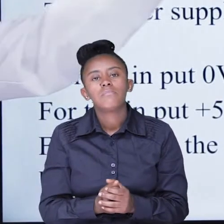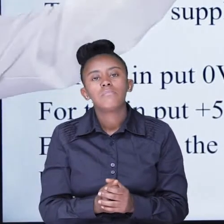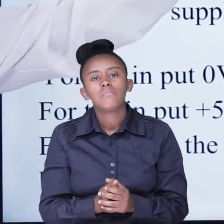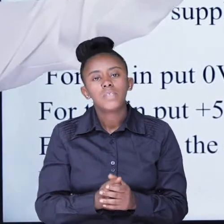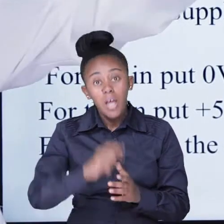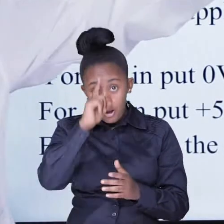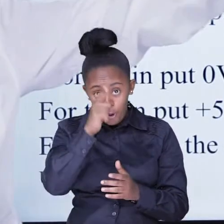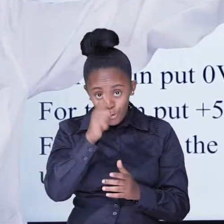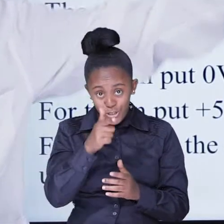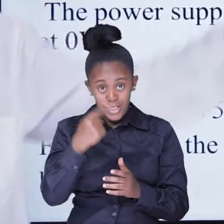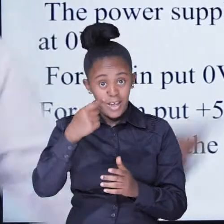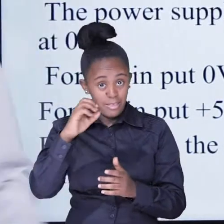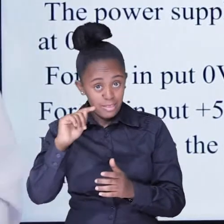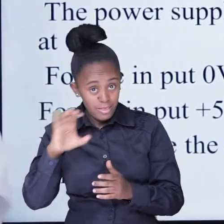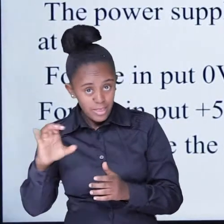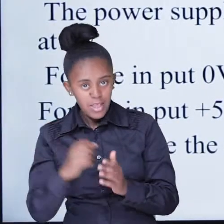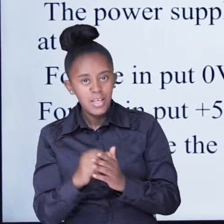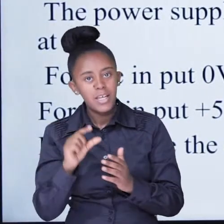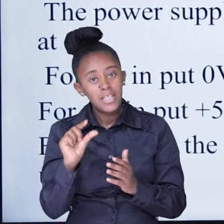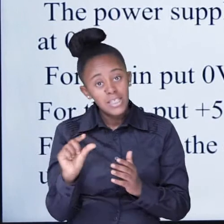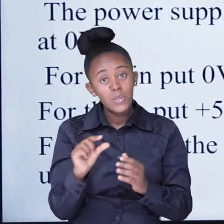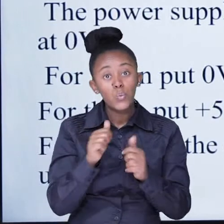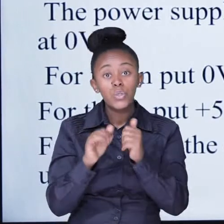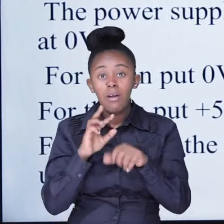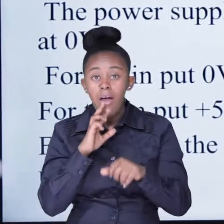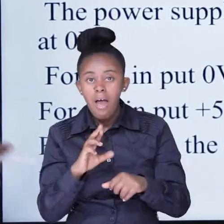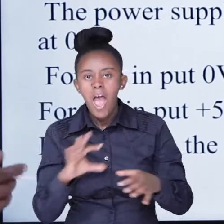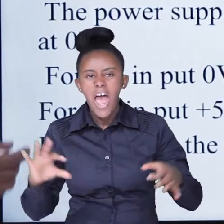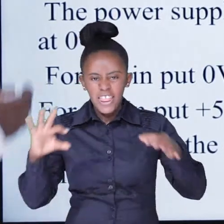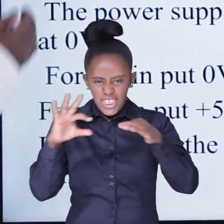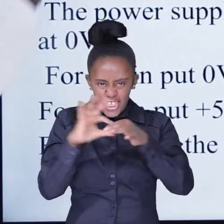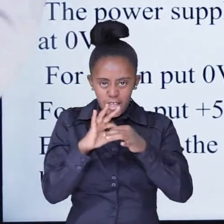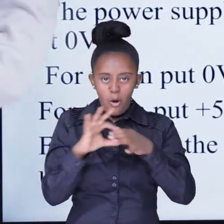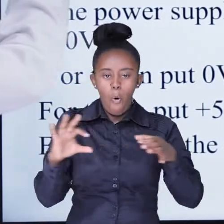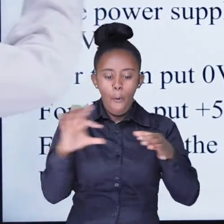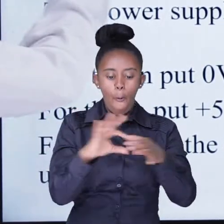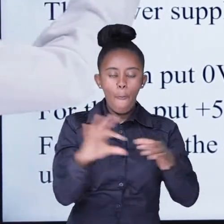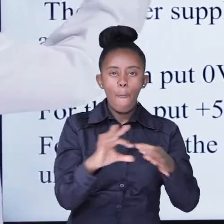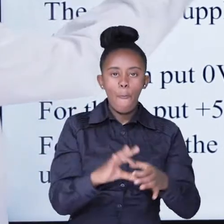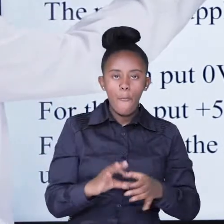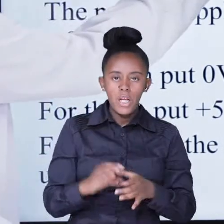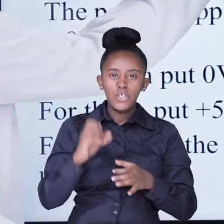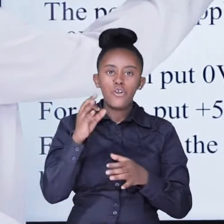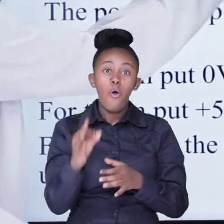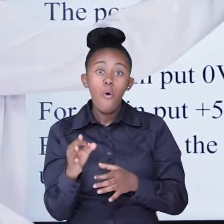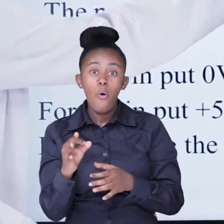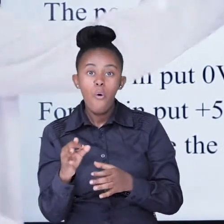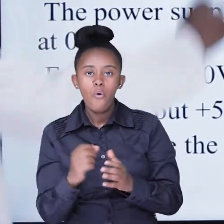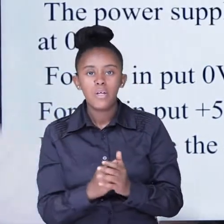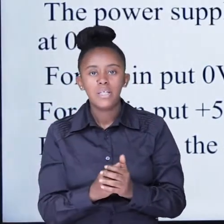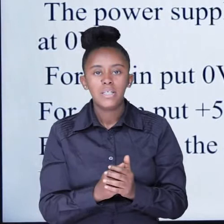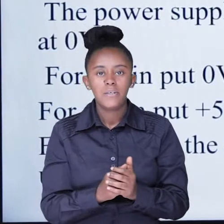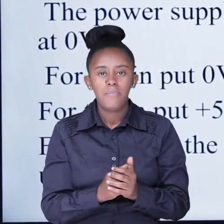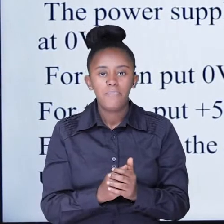Logic gates are a tiny silicon chips which are attached combination of transistor and resistor.